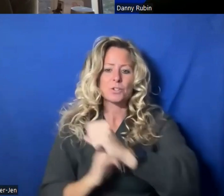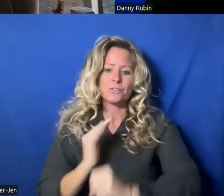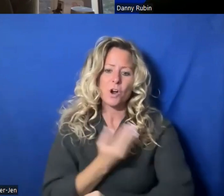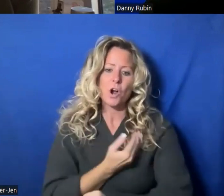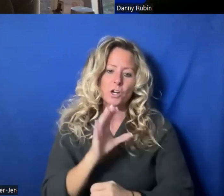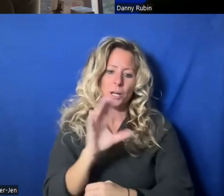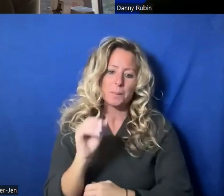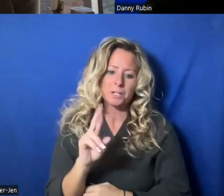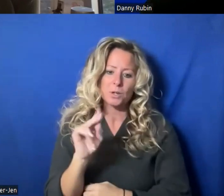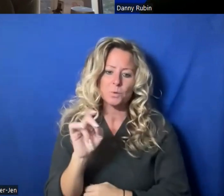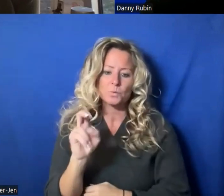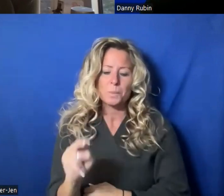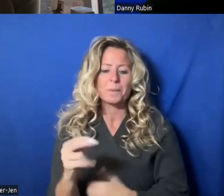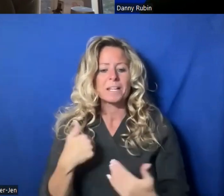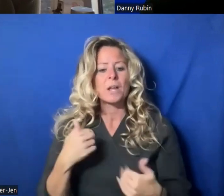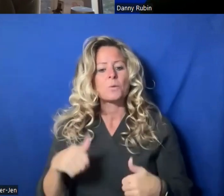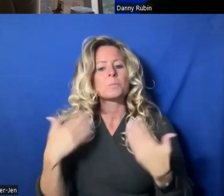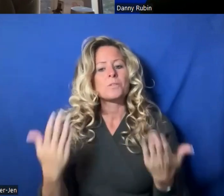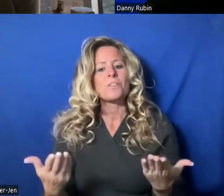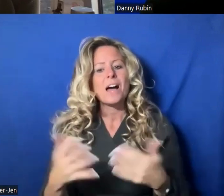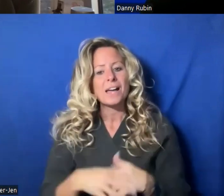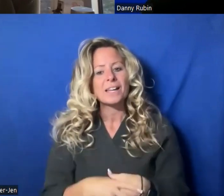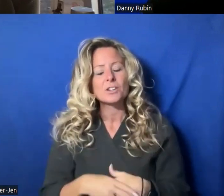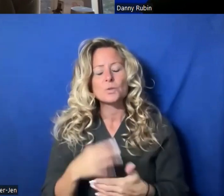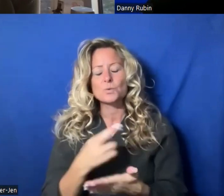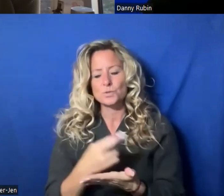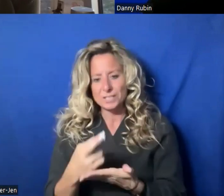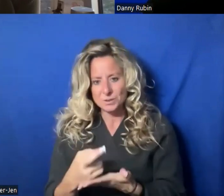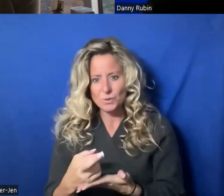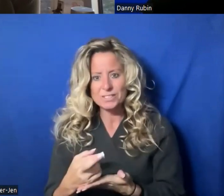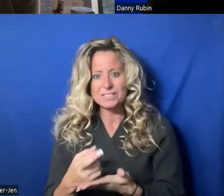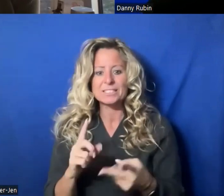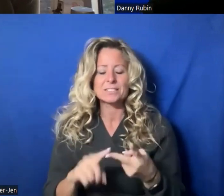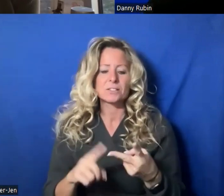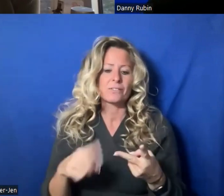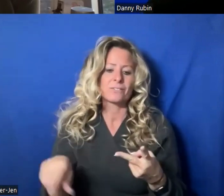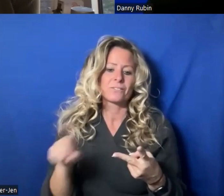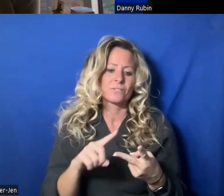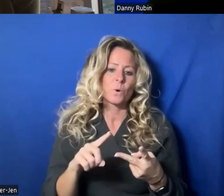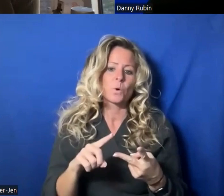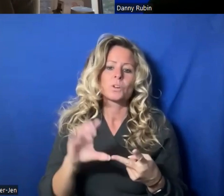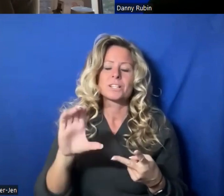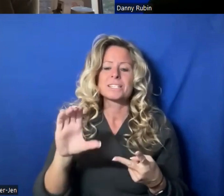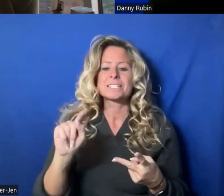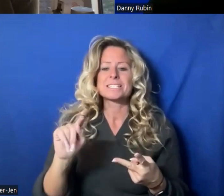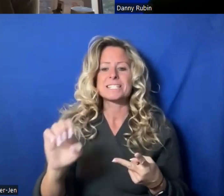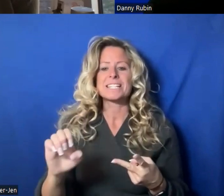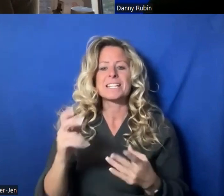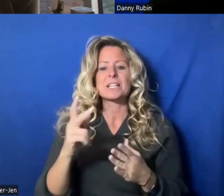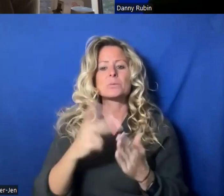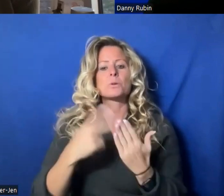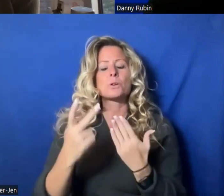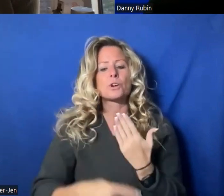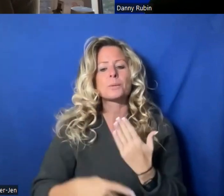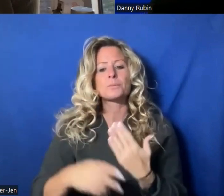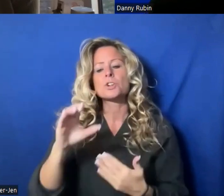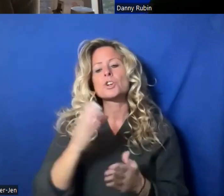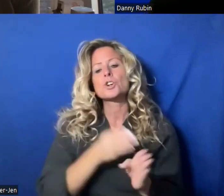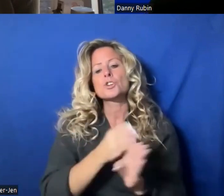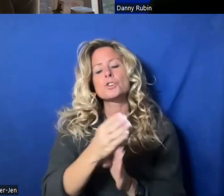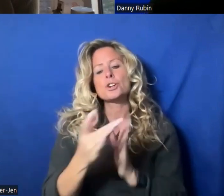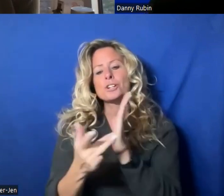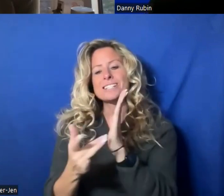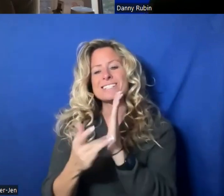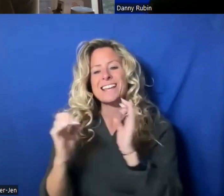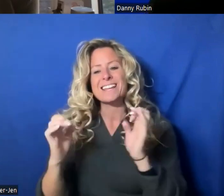Rubin, and we provide resources to CTE programs, often career and tech ed programs around